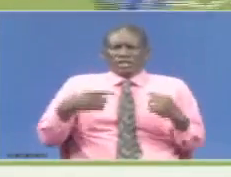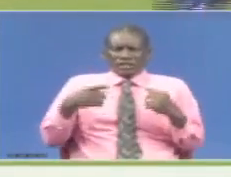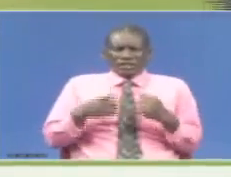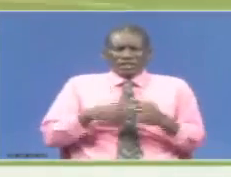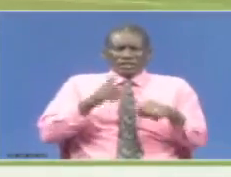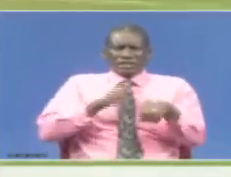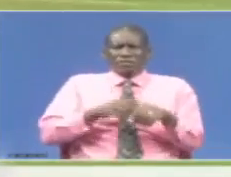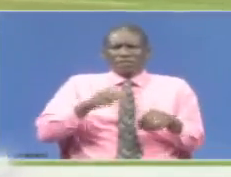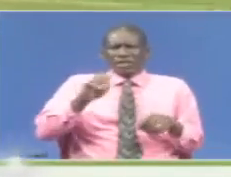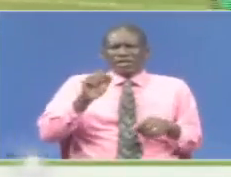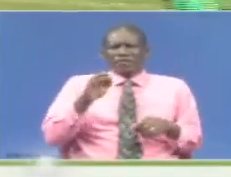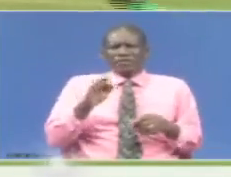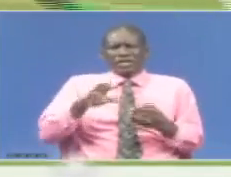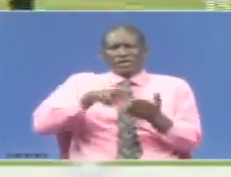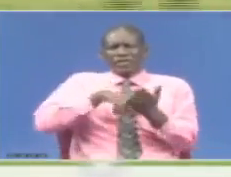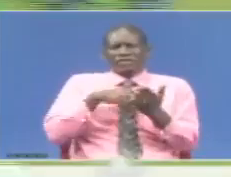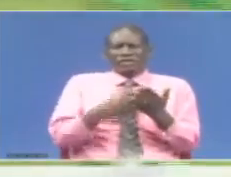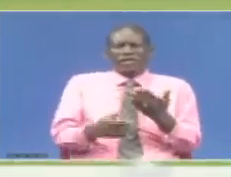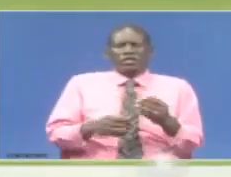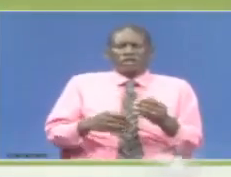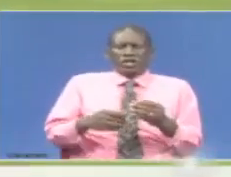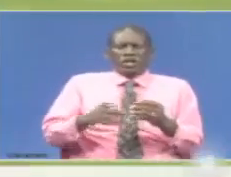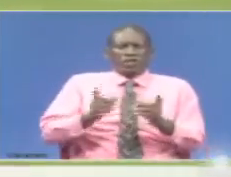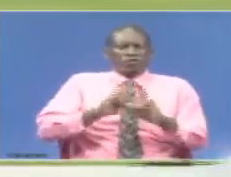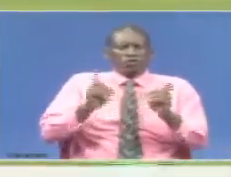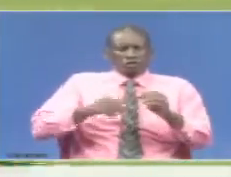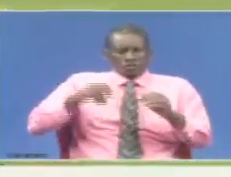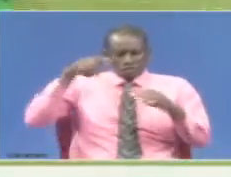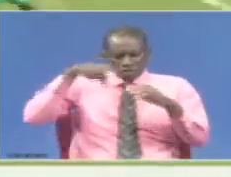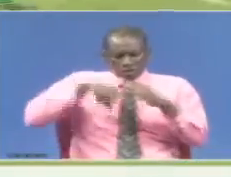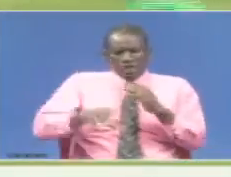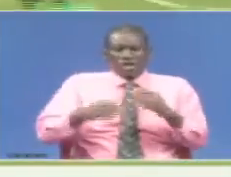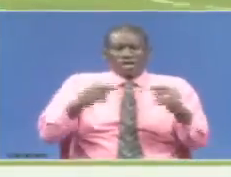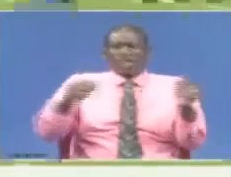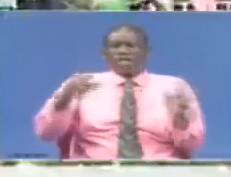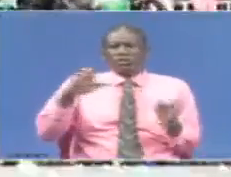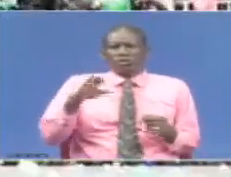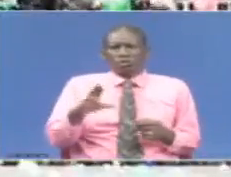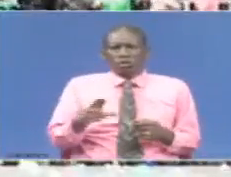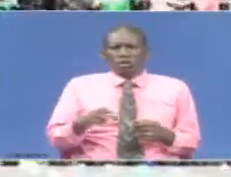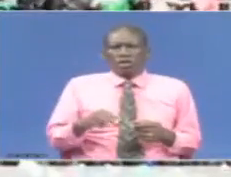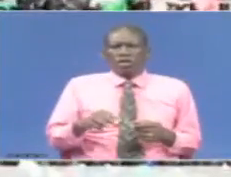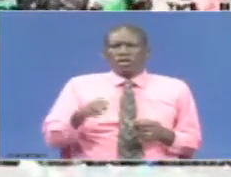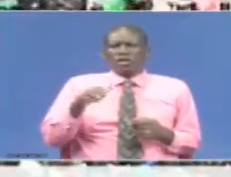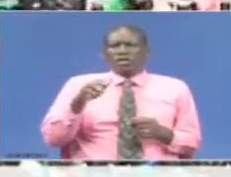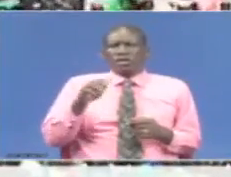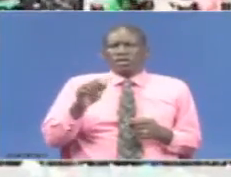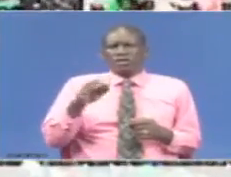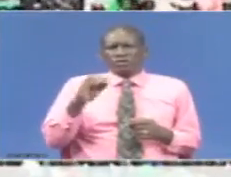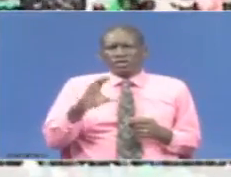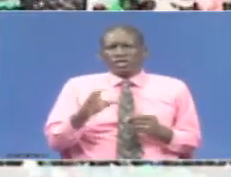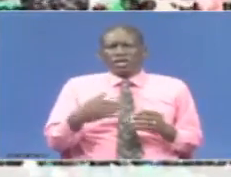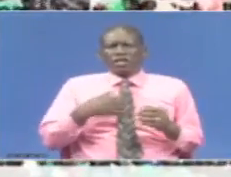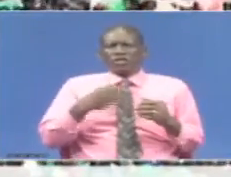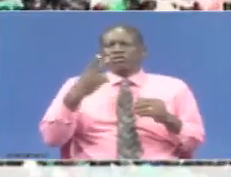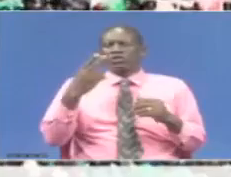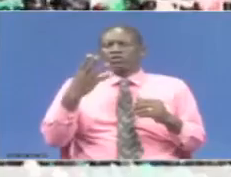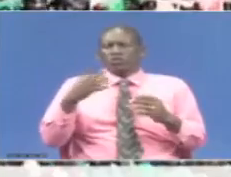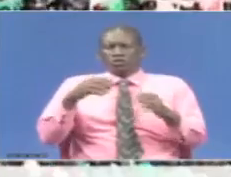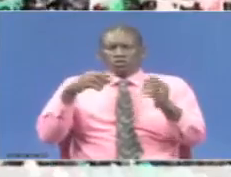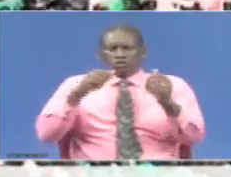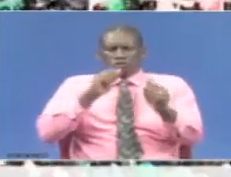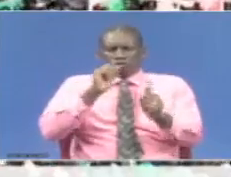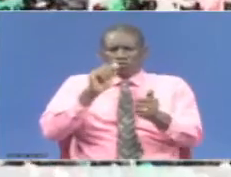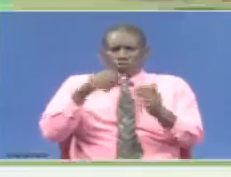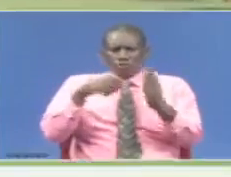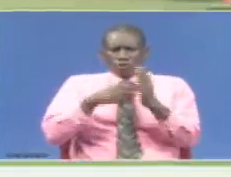that Leopards have failed to score against Gor in a league meeting. The draw moved Kogelo to third on the log on 24 points with two games in hand,